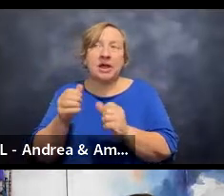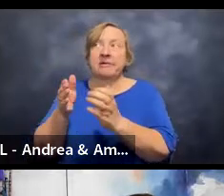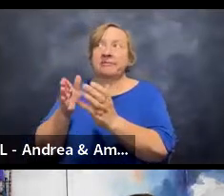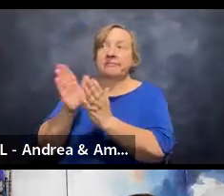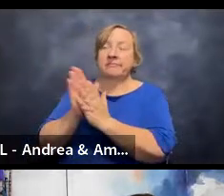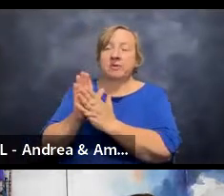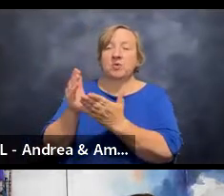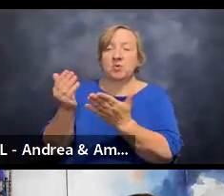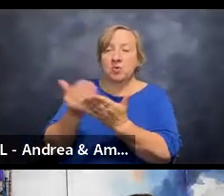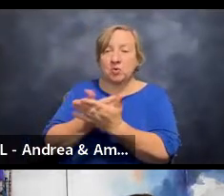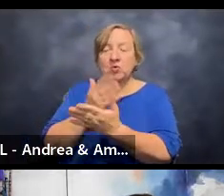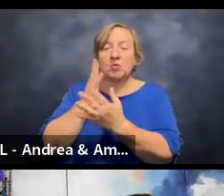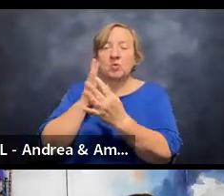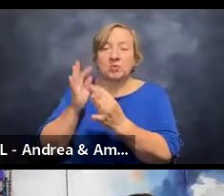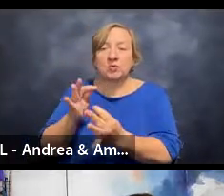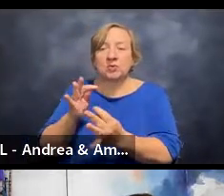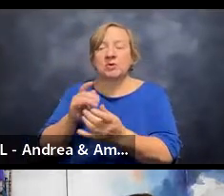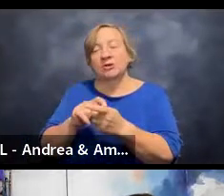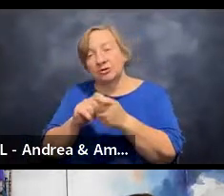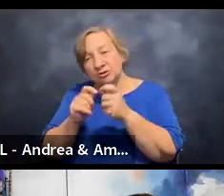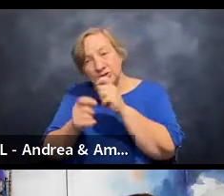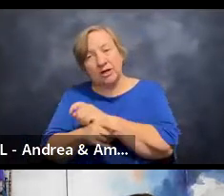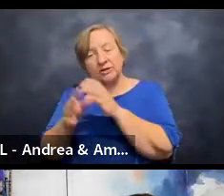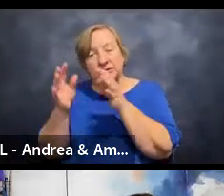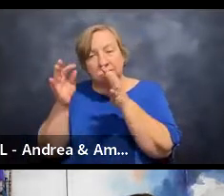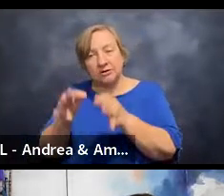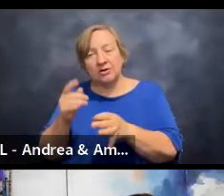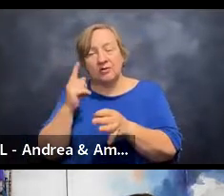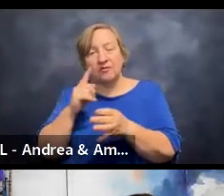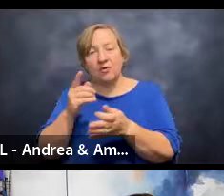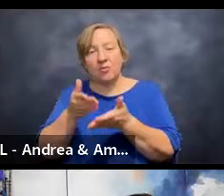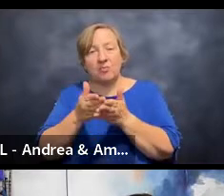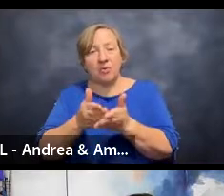new finding for navigational clearance.